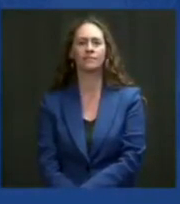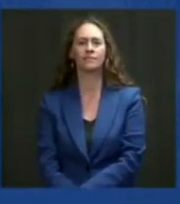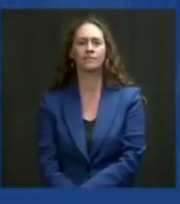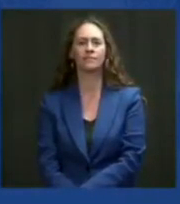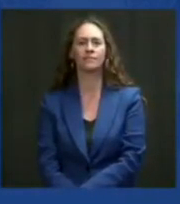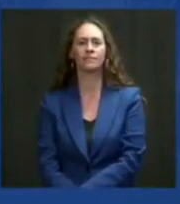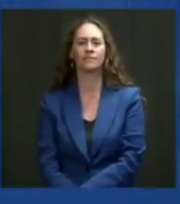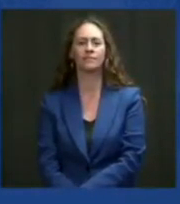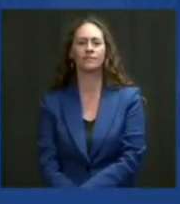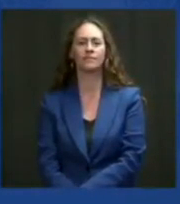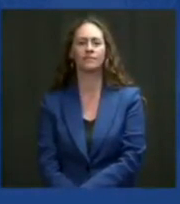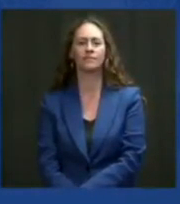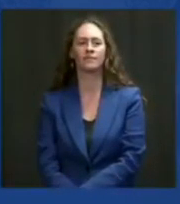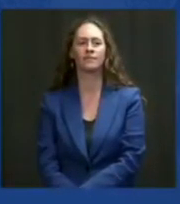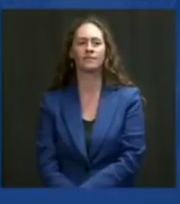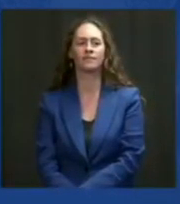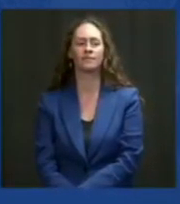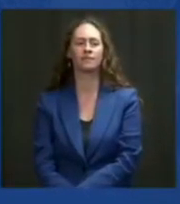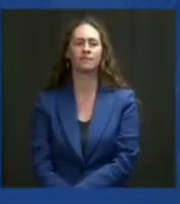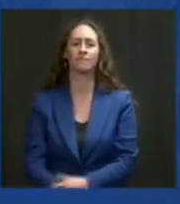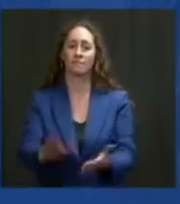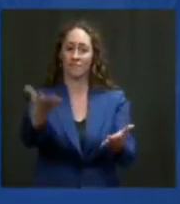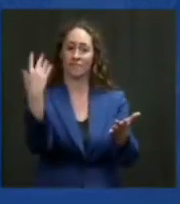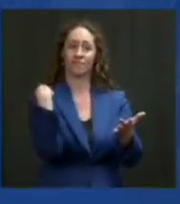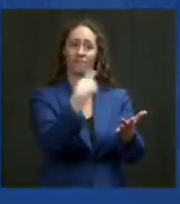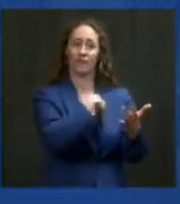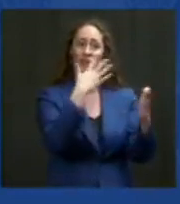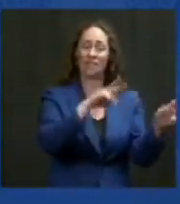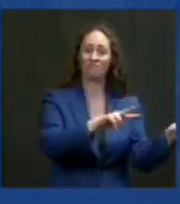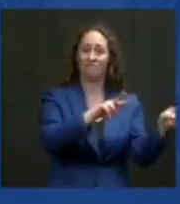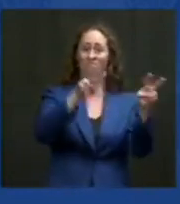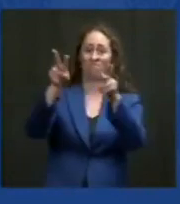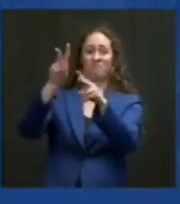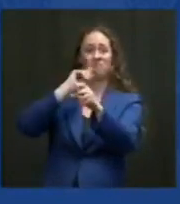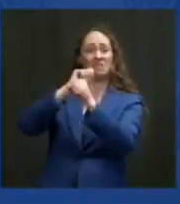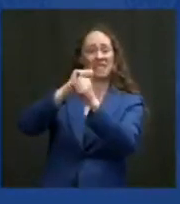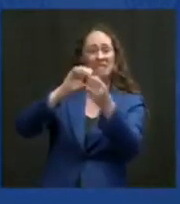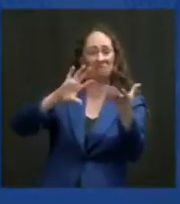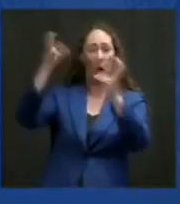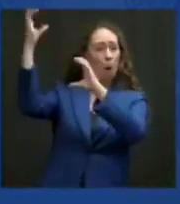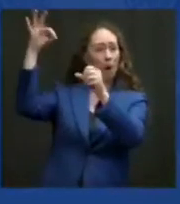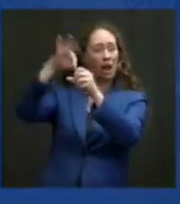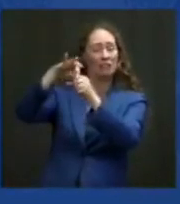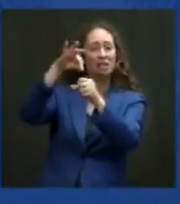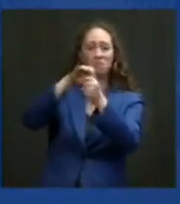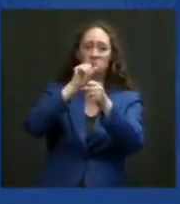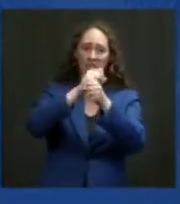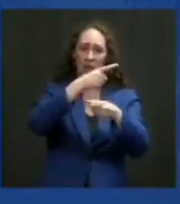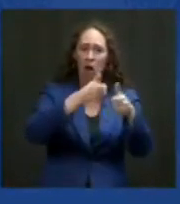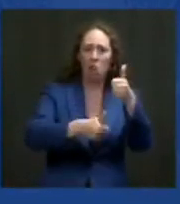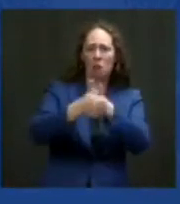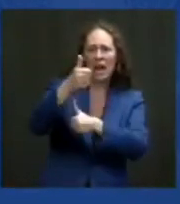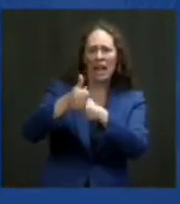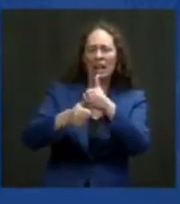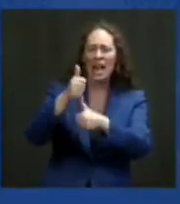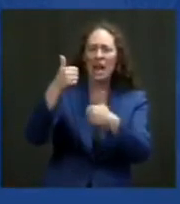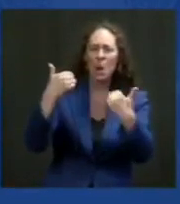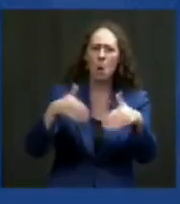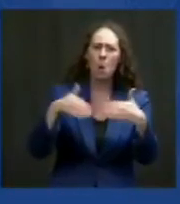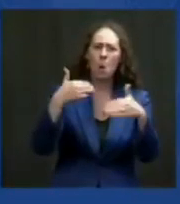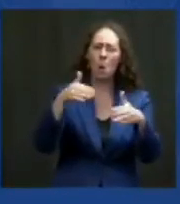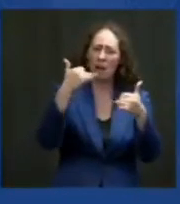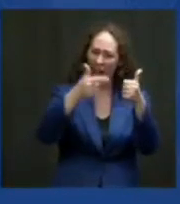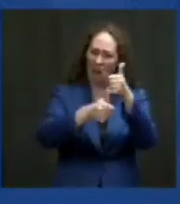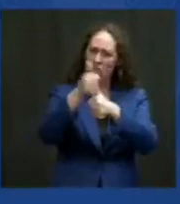The assault on free and fair elections is just such a threat, literally. I've said it before.